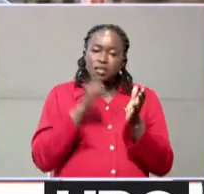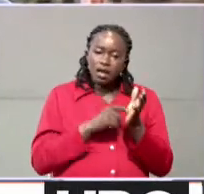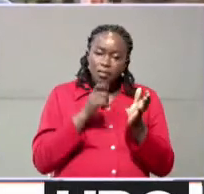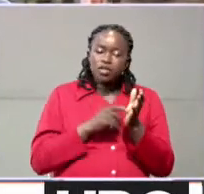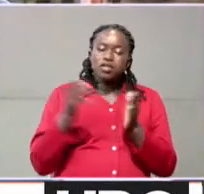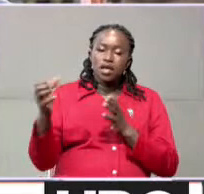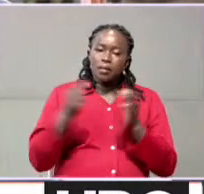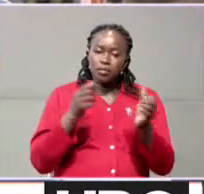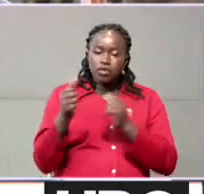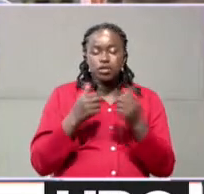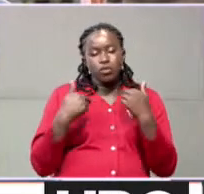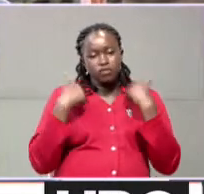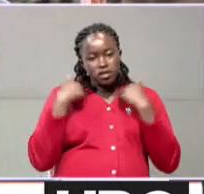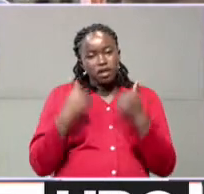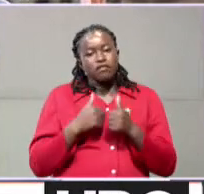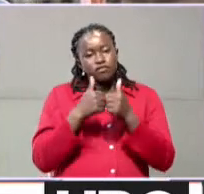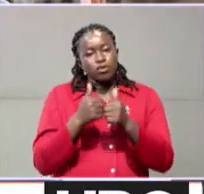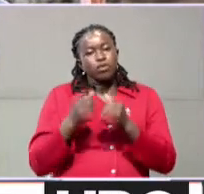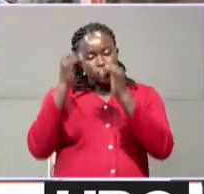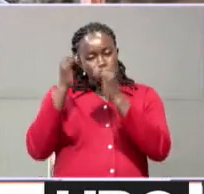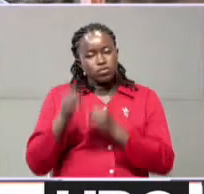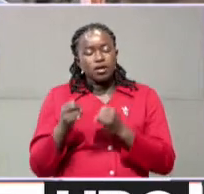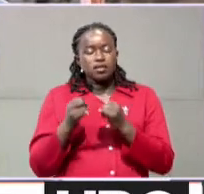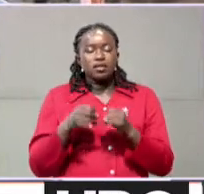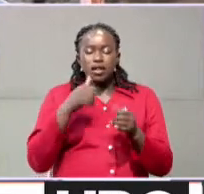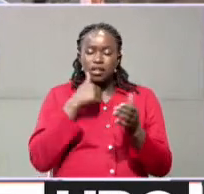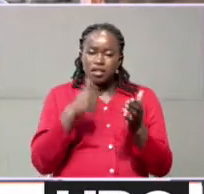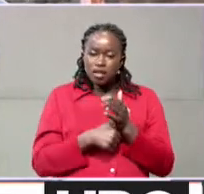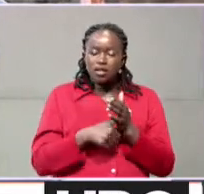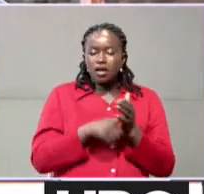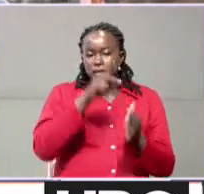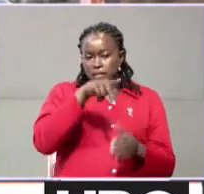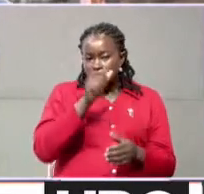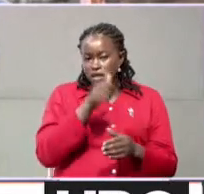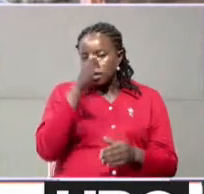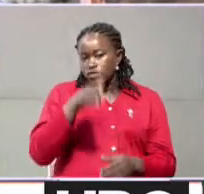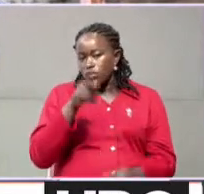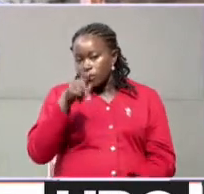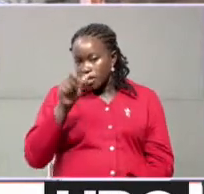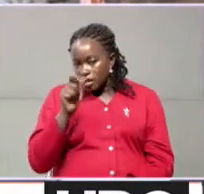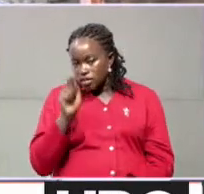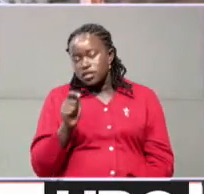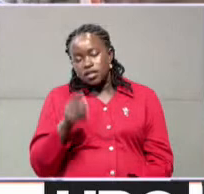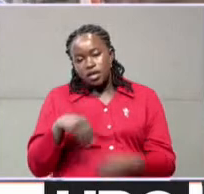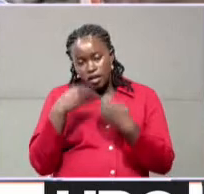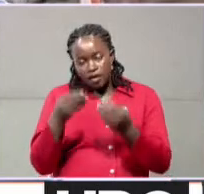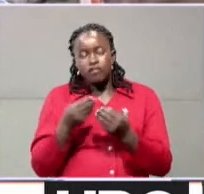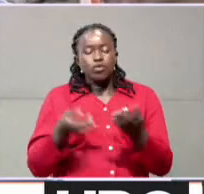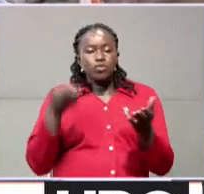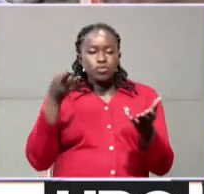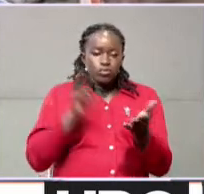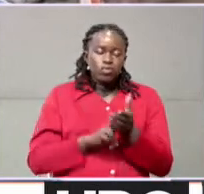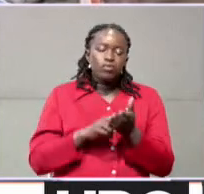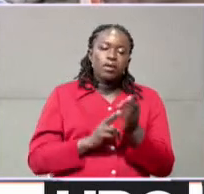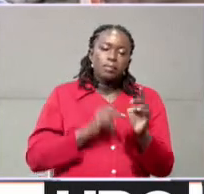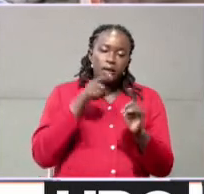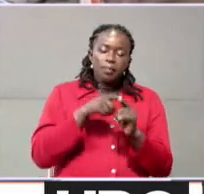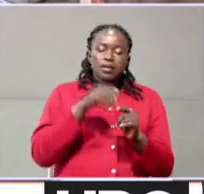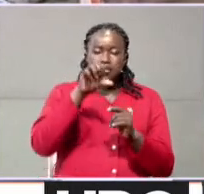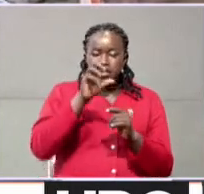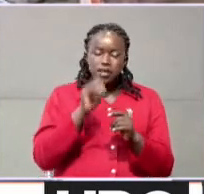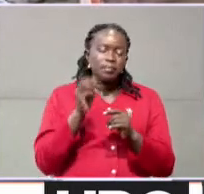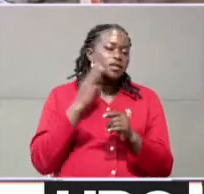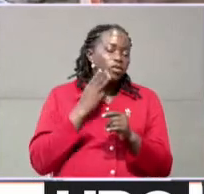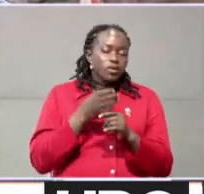officer followed the instructions in the letter issued by the pa stock pst to repurpose 90 90 million six